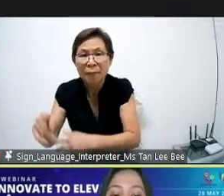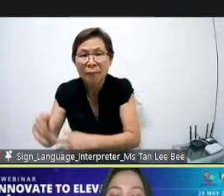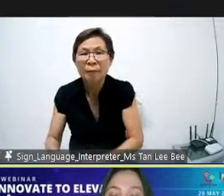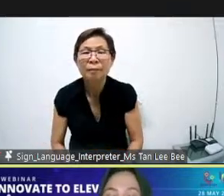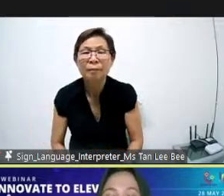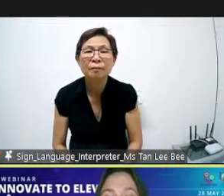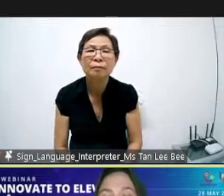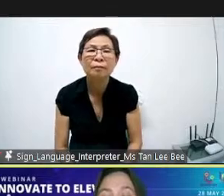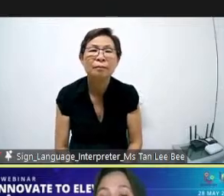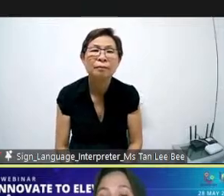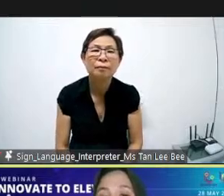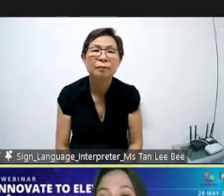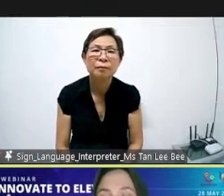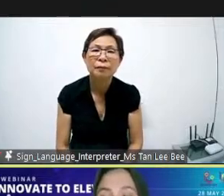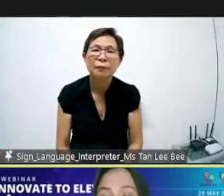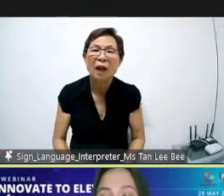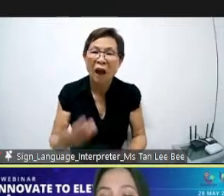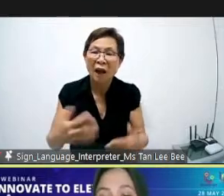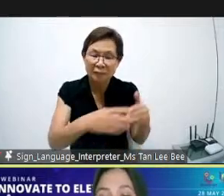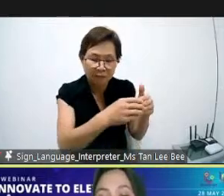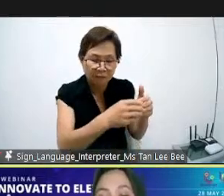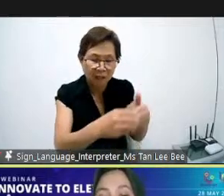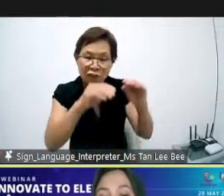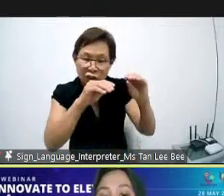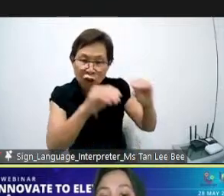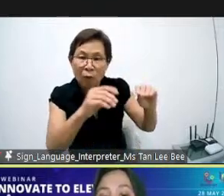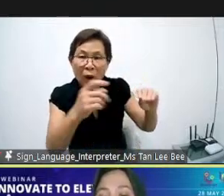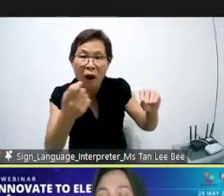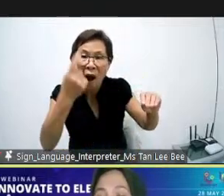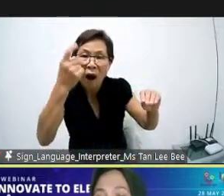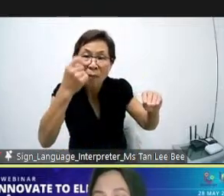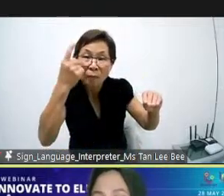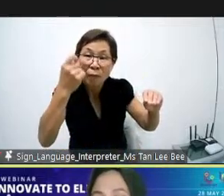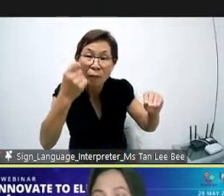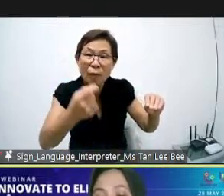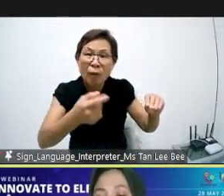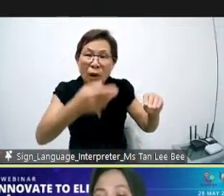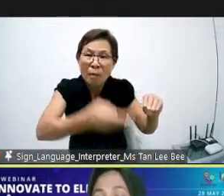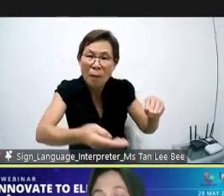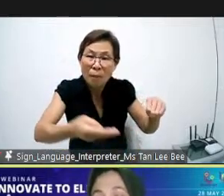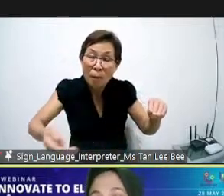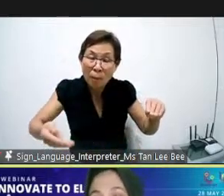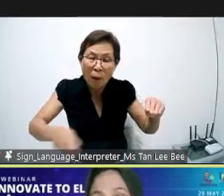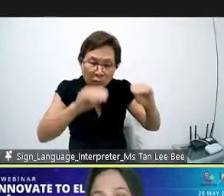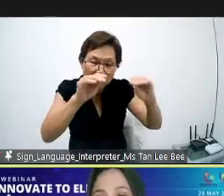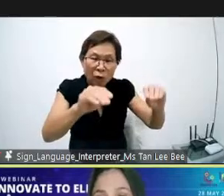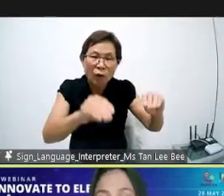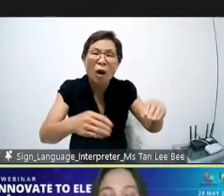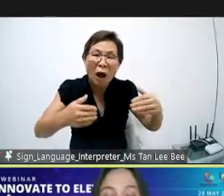I direct them to understand the material through the material menus, which